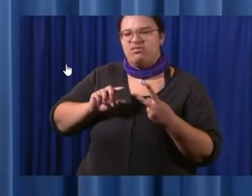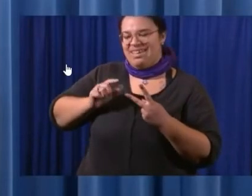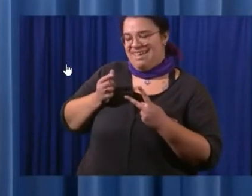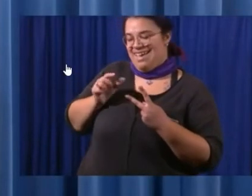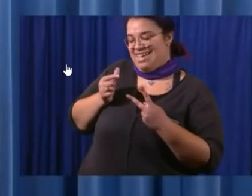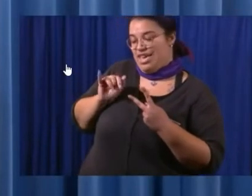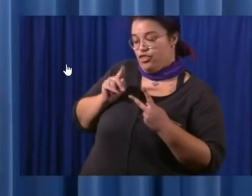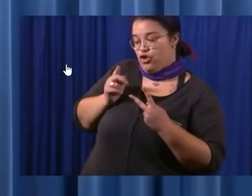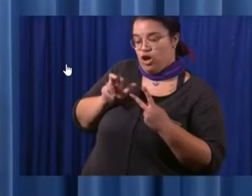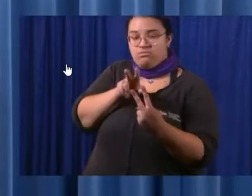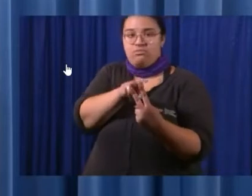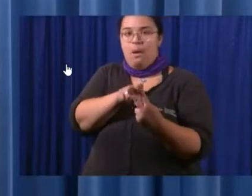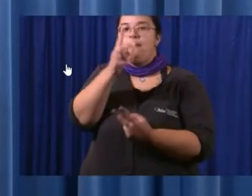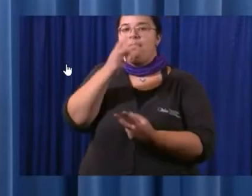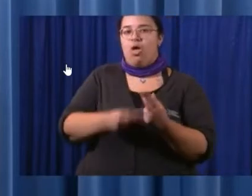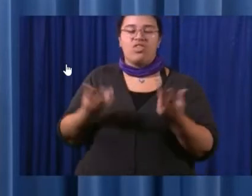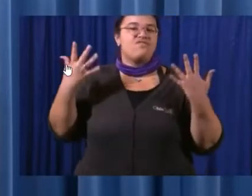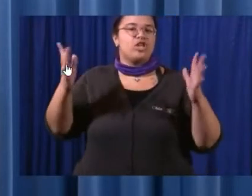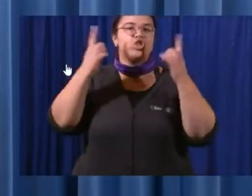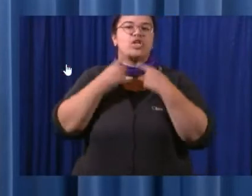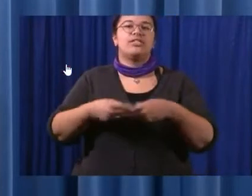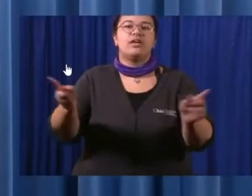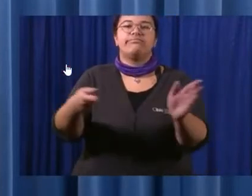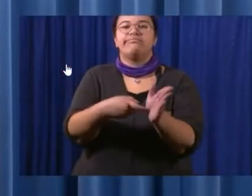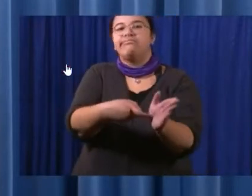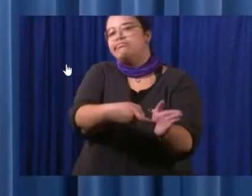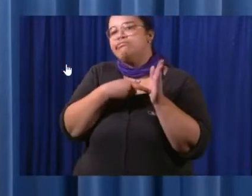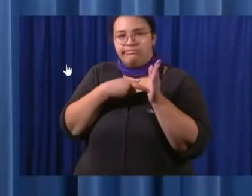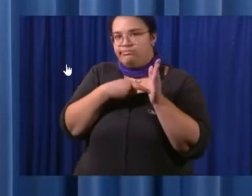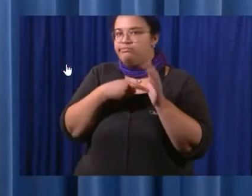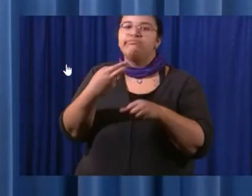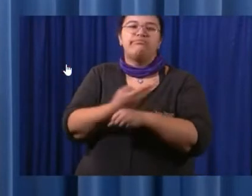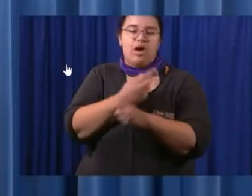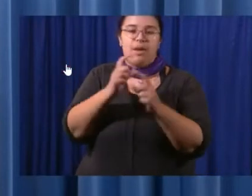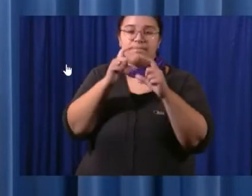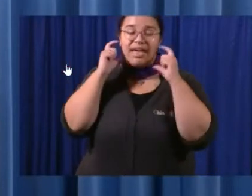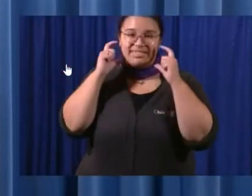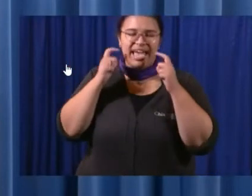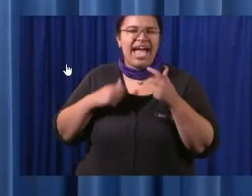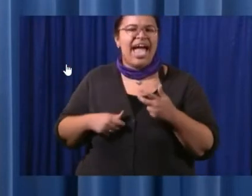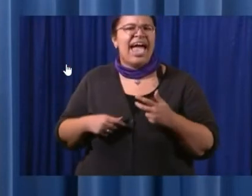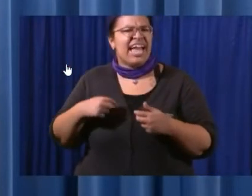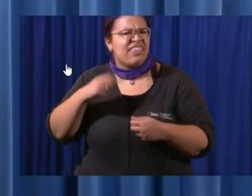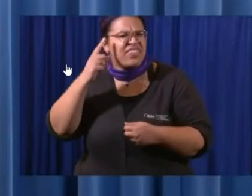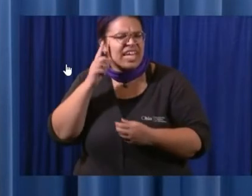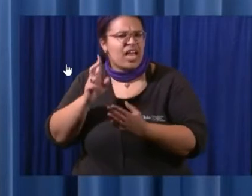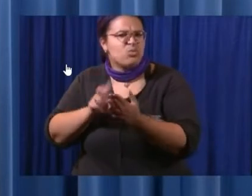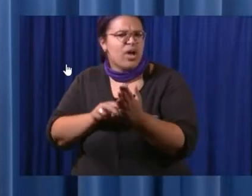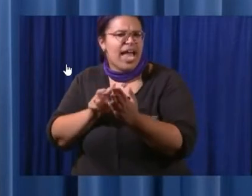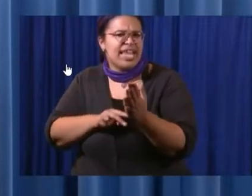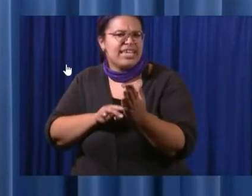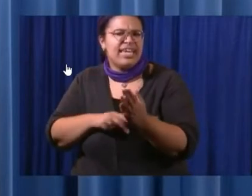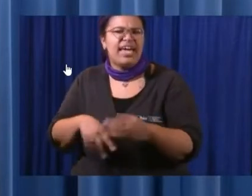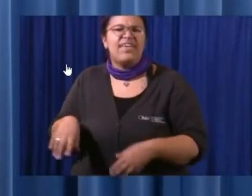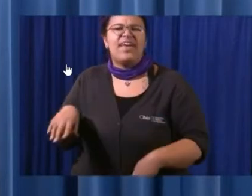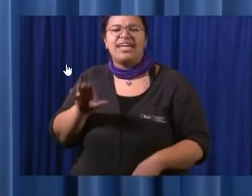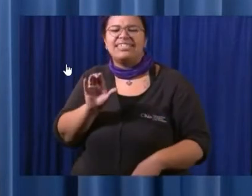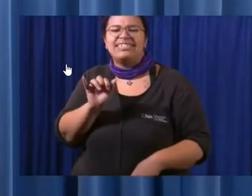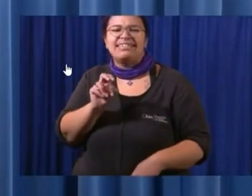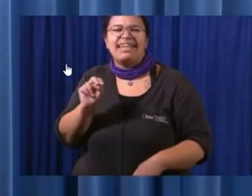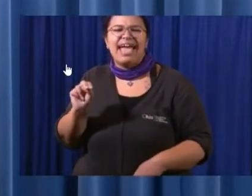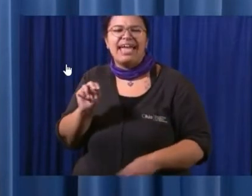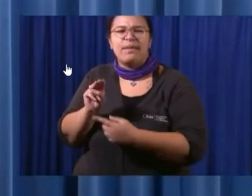ordinance policy, and I believe I read that Mayor Cranley was thinking about it. So I want to thank them.